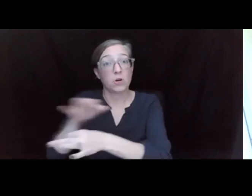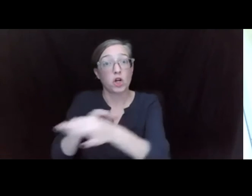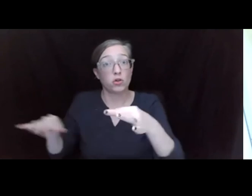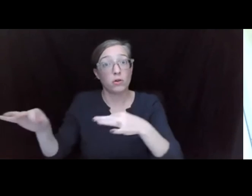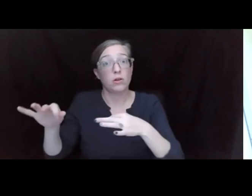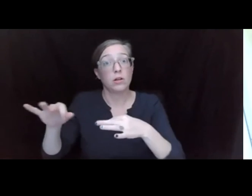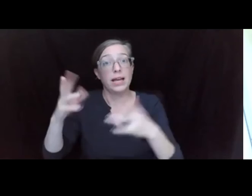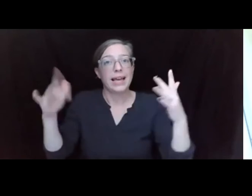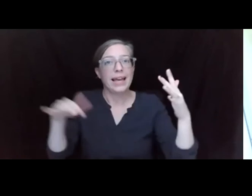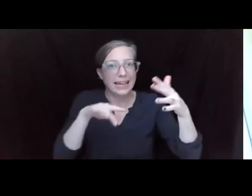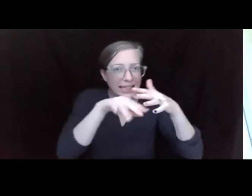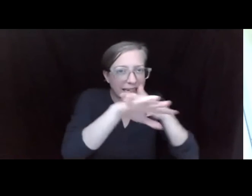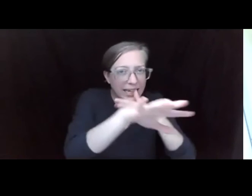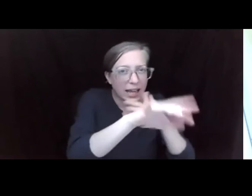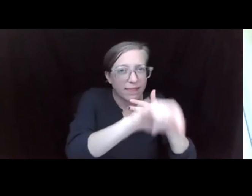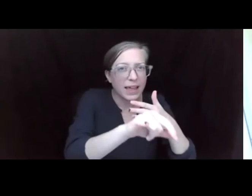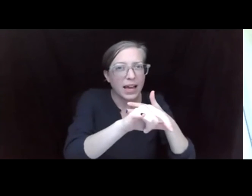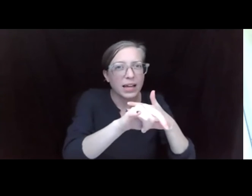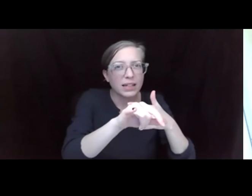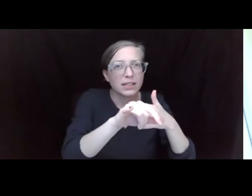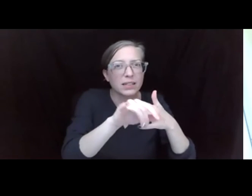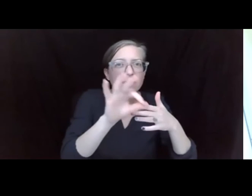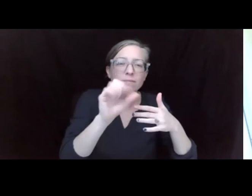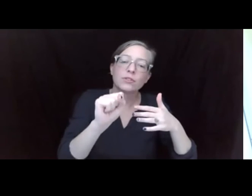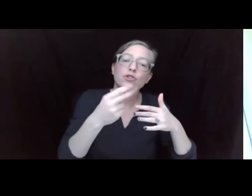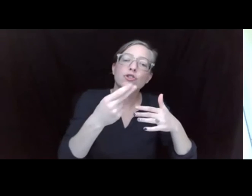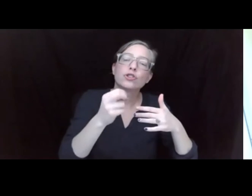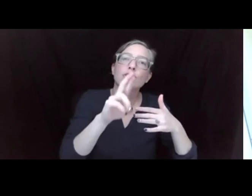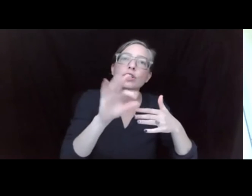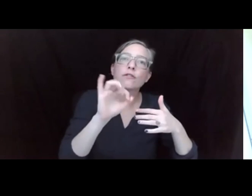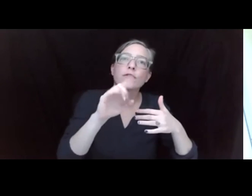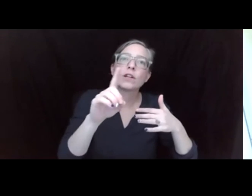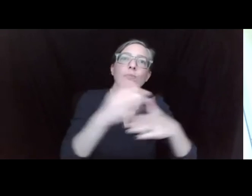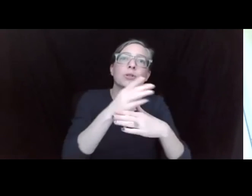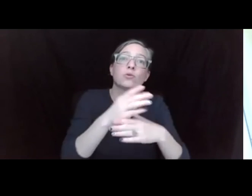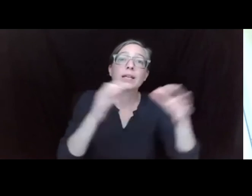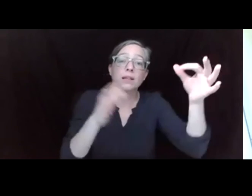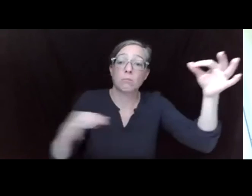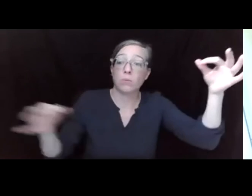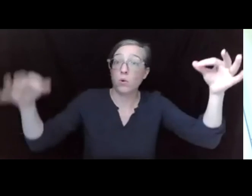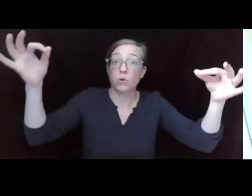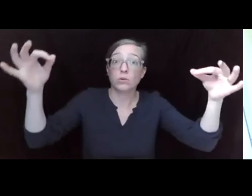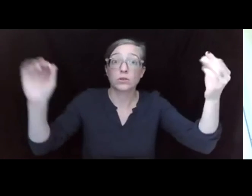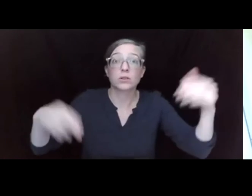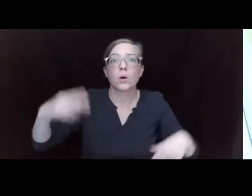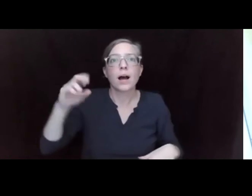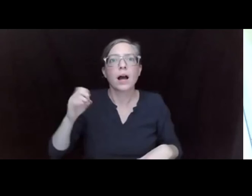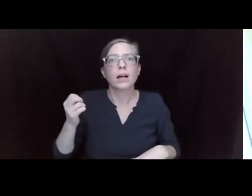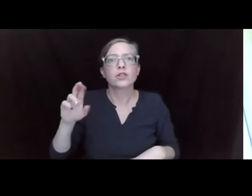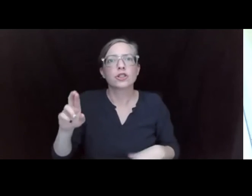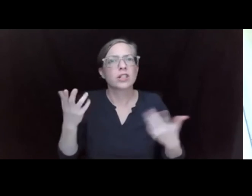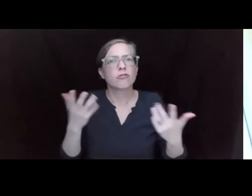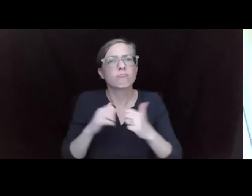field between the poles, now you have a high shear. What if it stretches out? How are you going to interpret